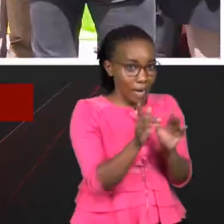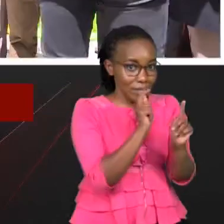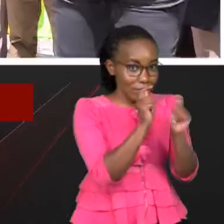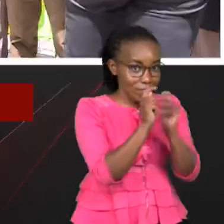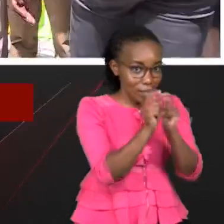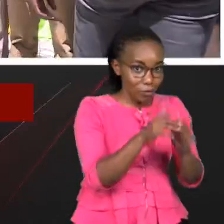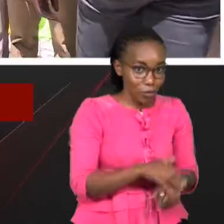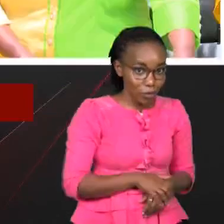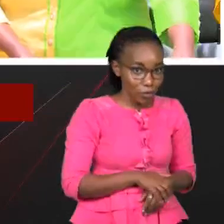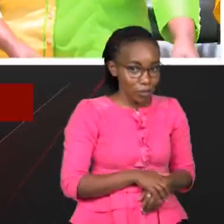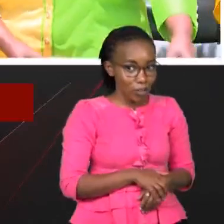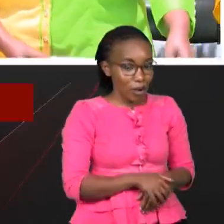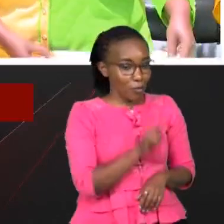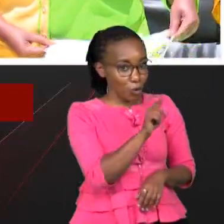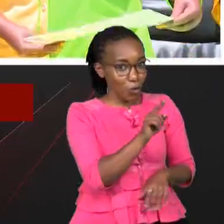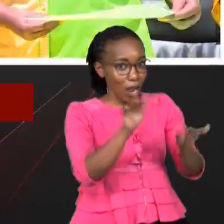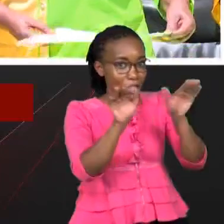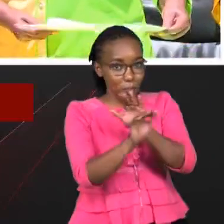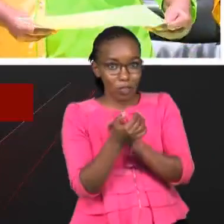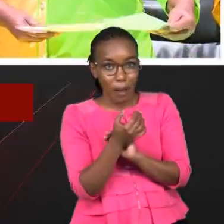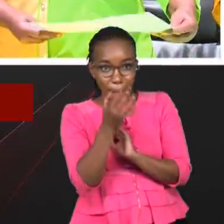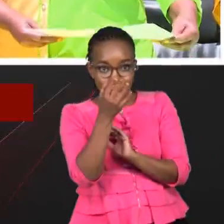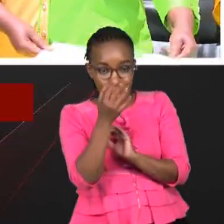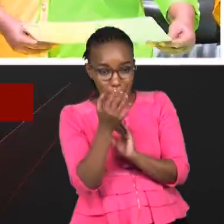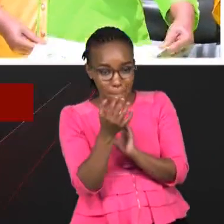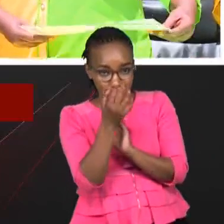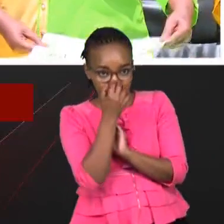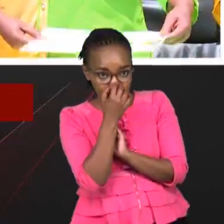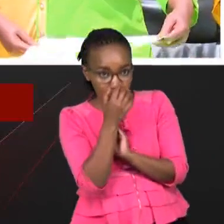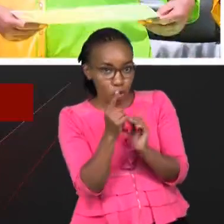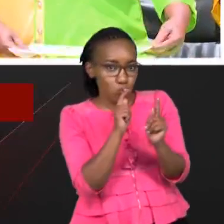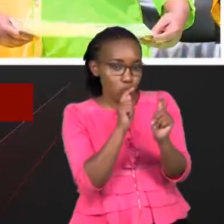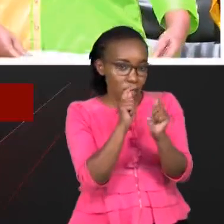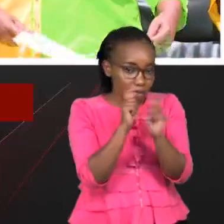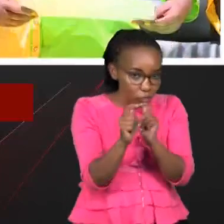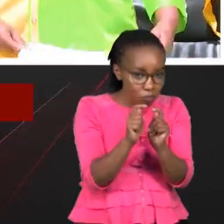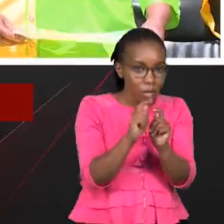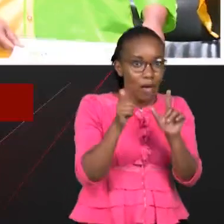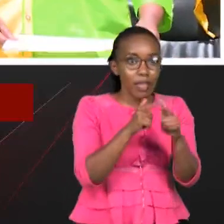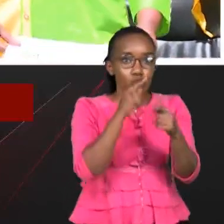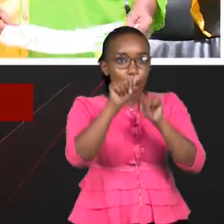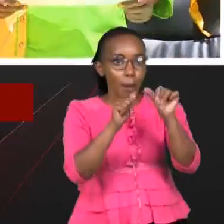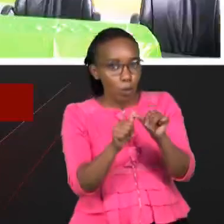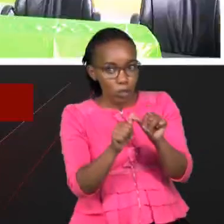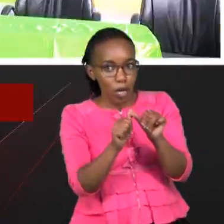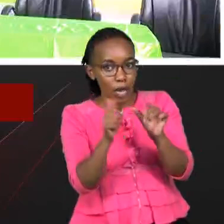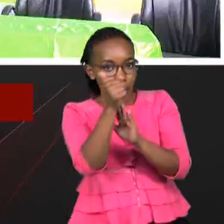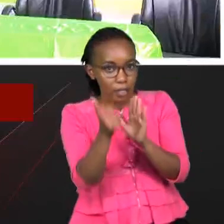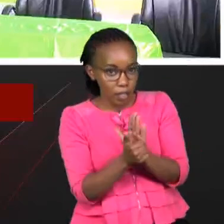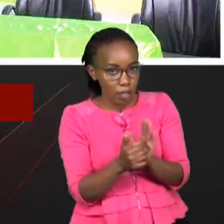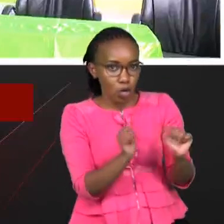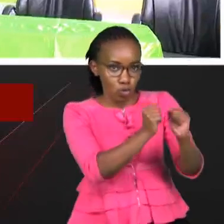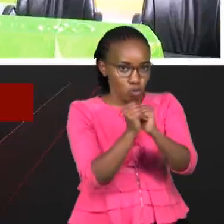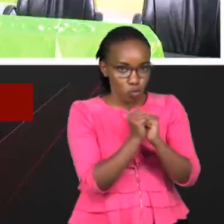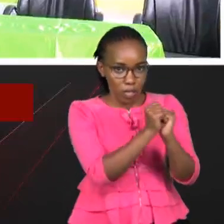you and the deputy president and our party leader to come and articulate his agenda and follow him. And what we know is that they're putting together a